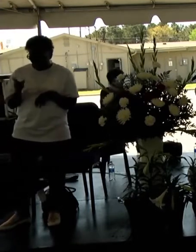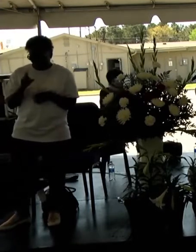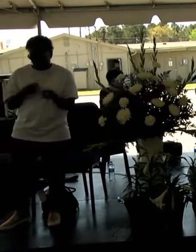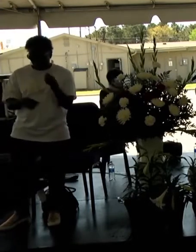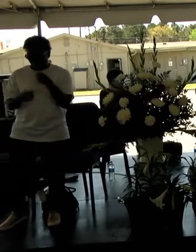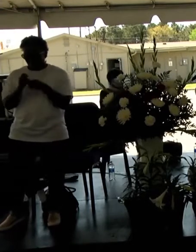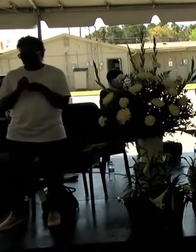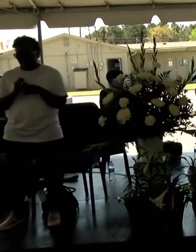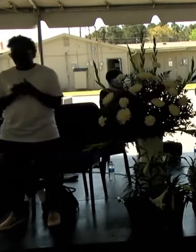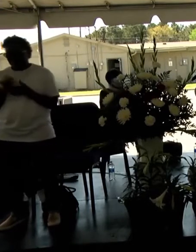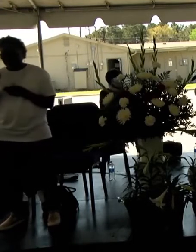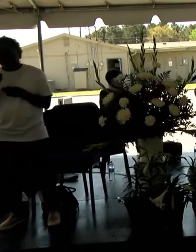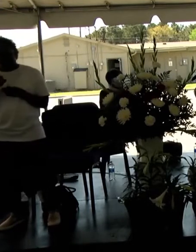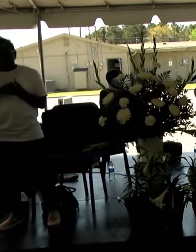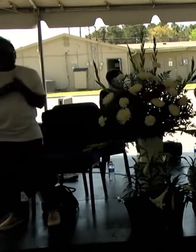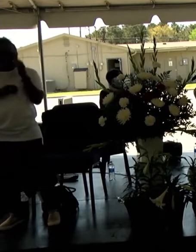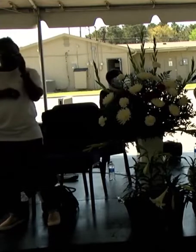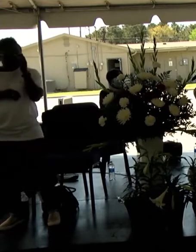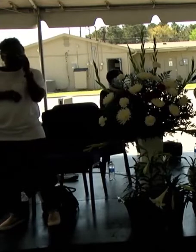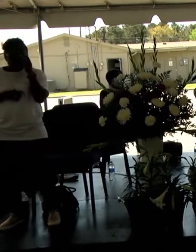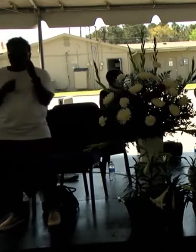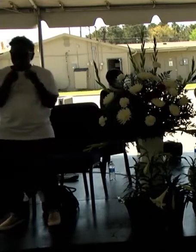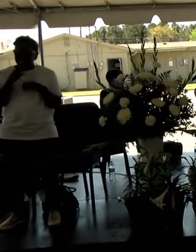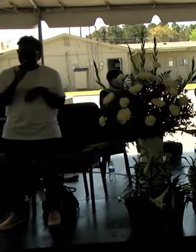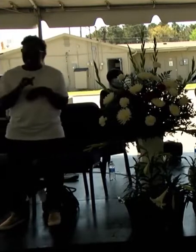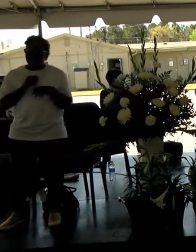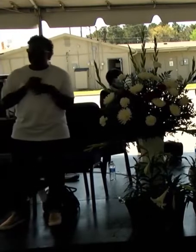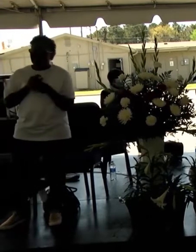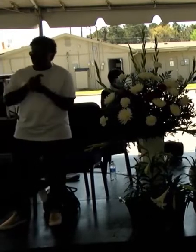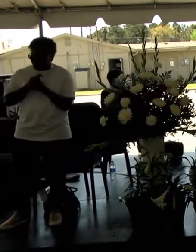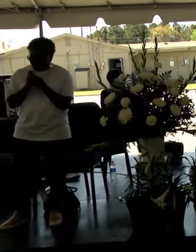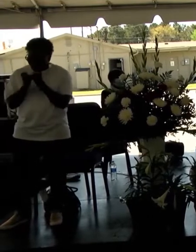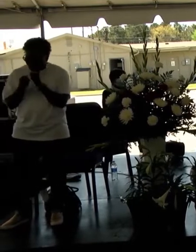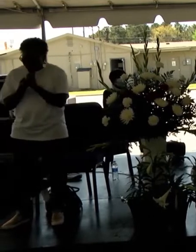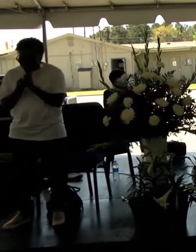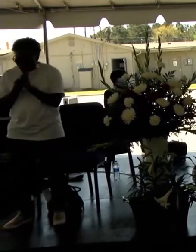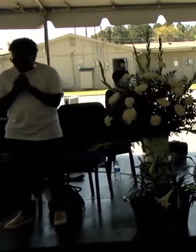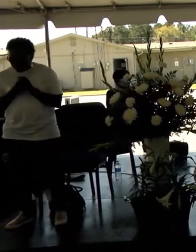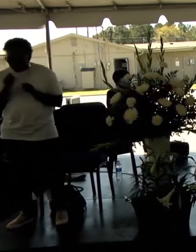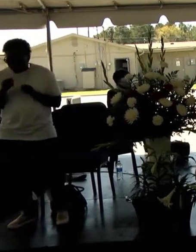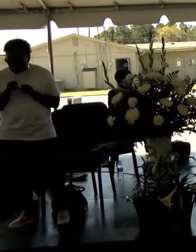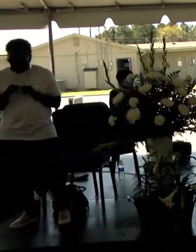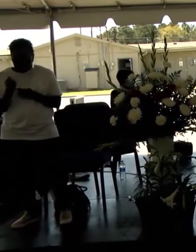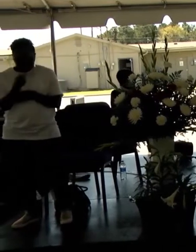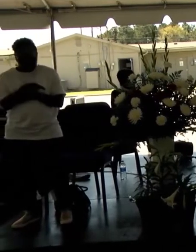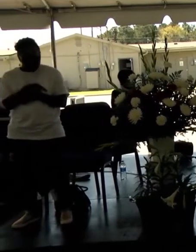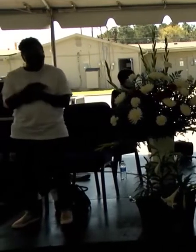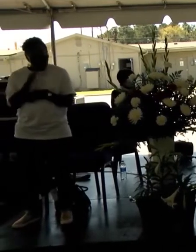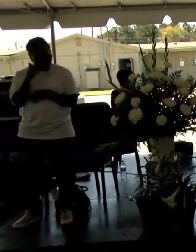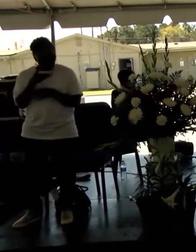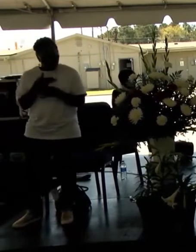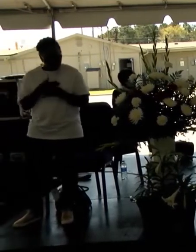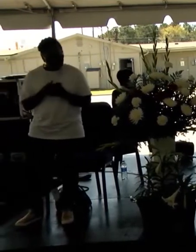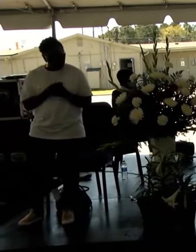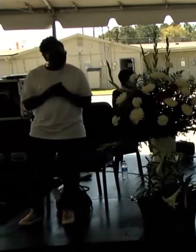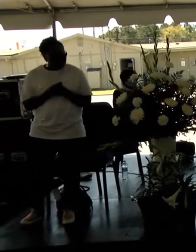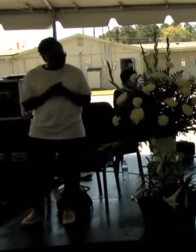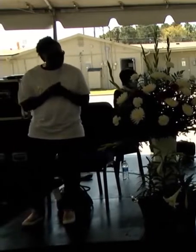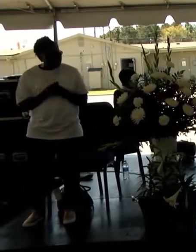comes from. Oh, he's instigating. He said that I may be conformable even to his death.